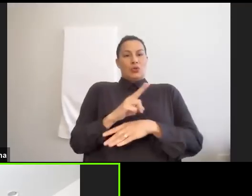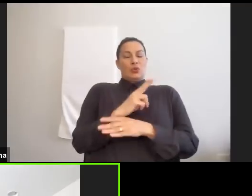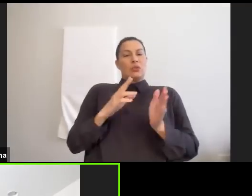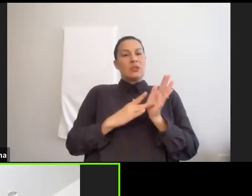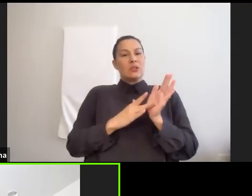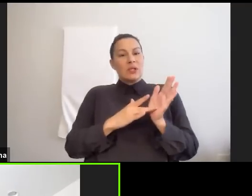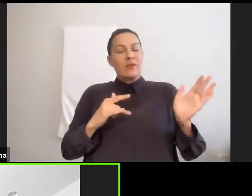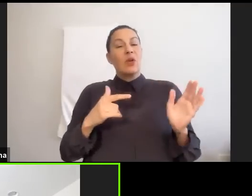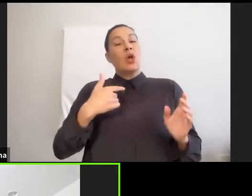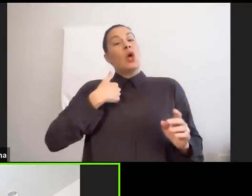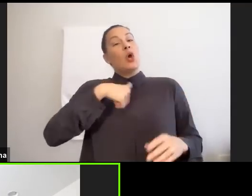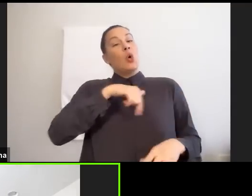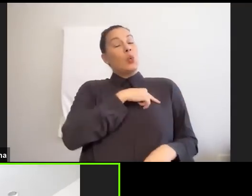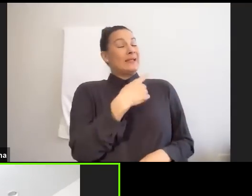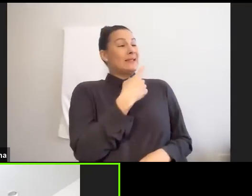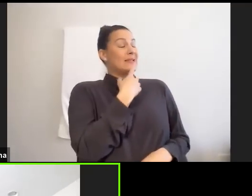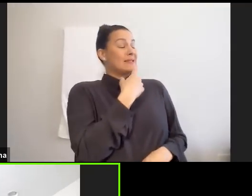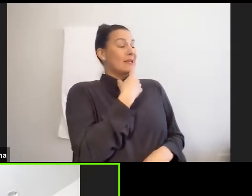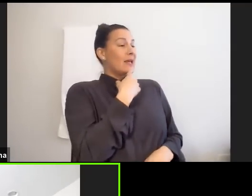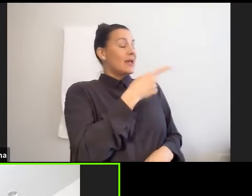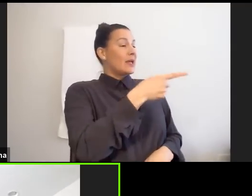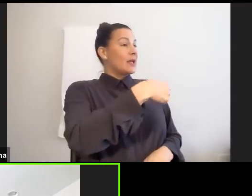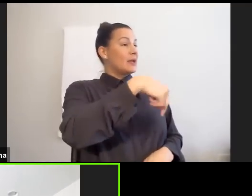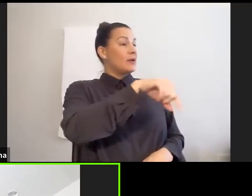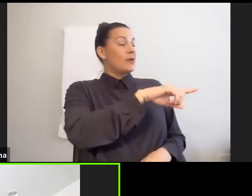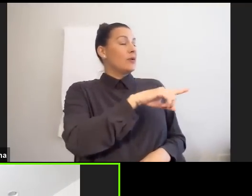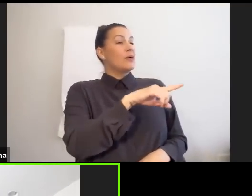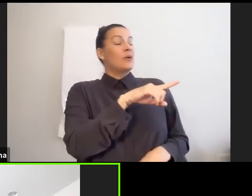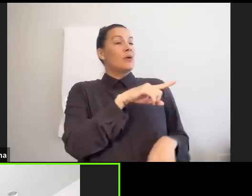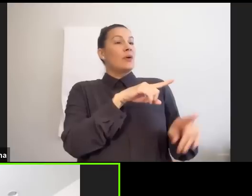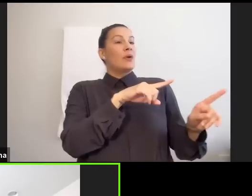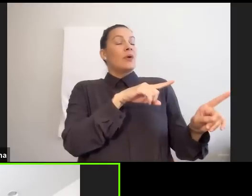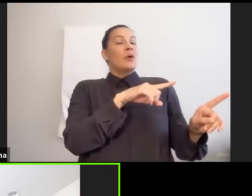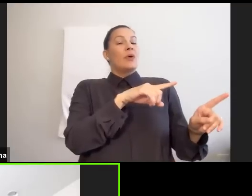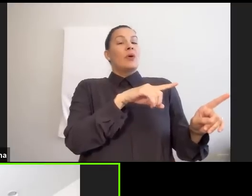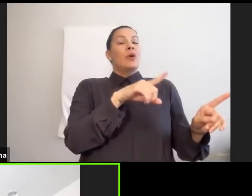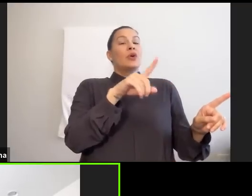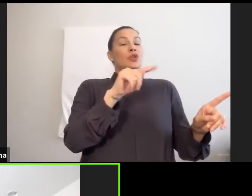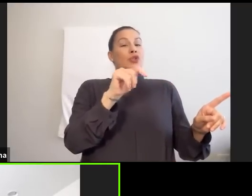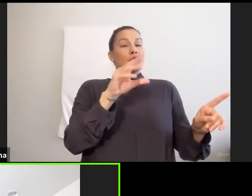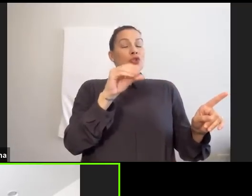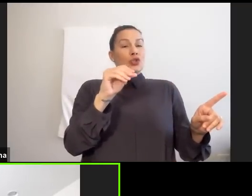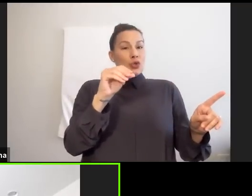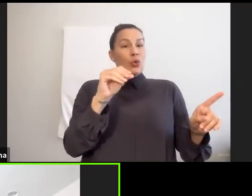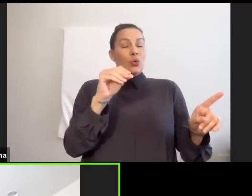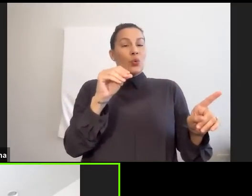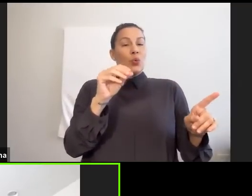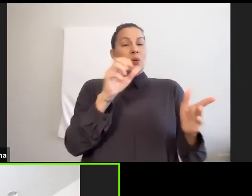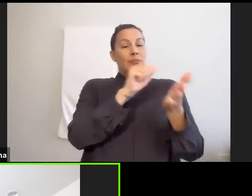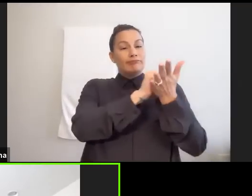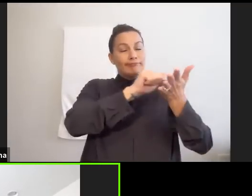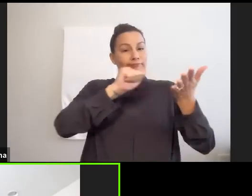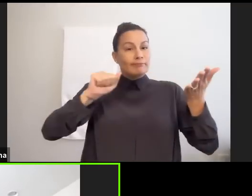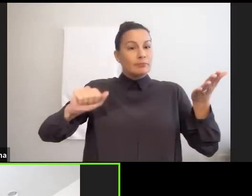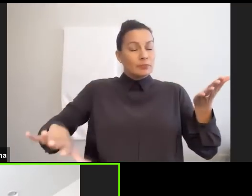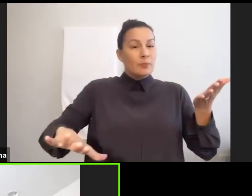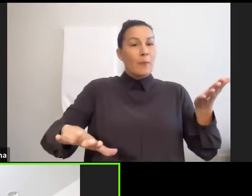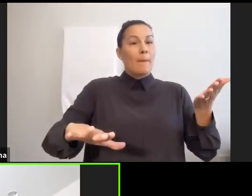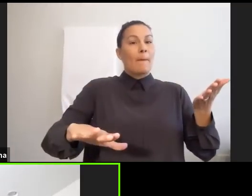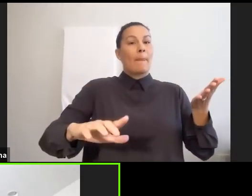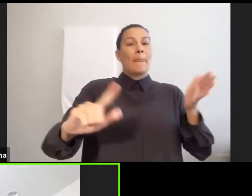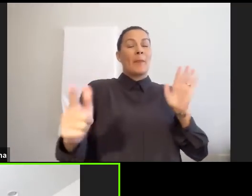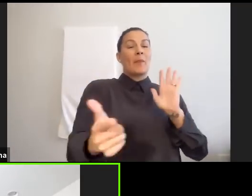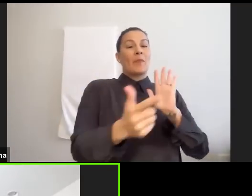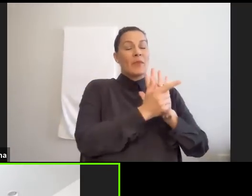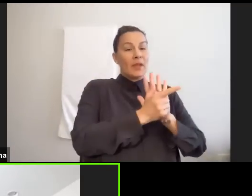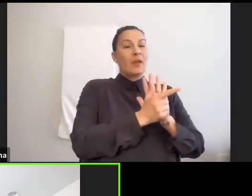work, we mean don't use laws, don't use these different institutions Don't use any of these biases